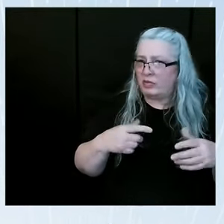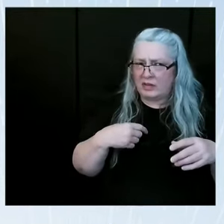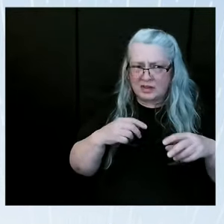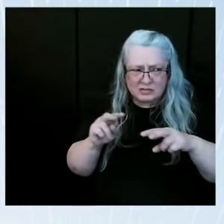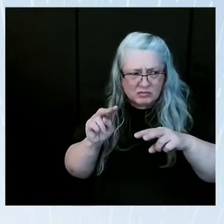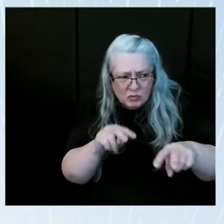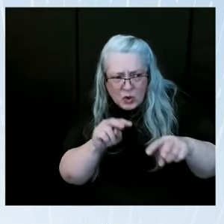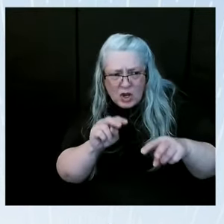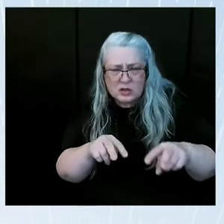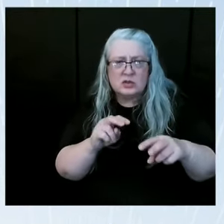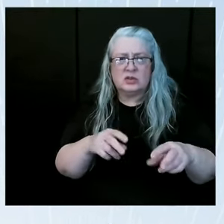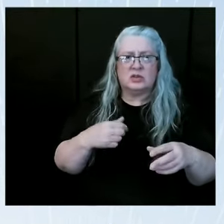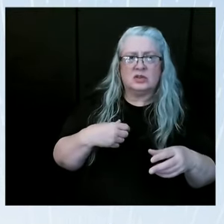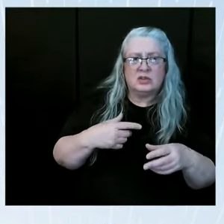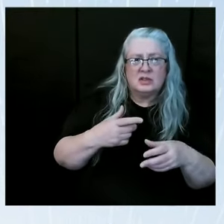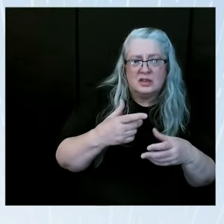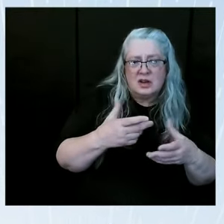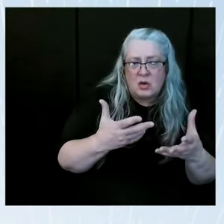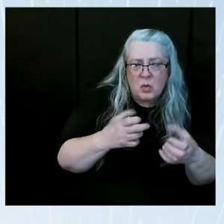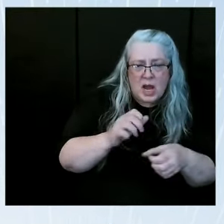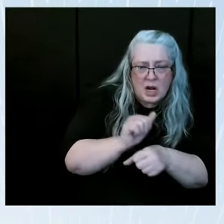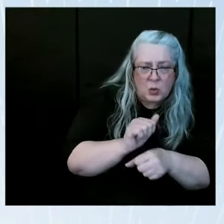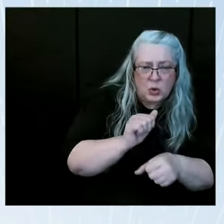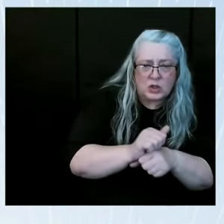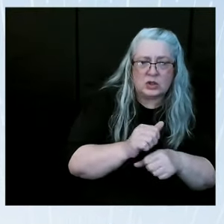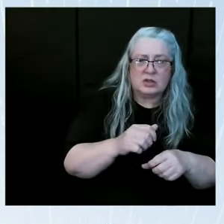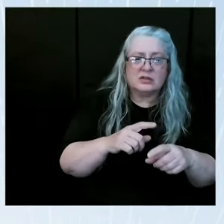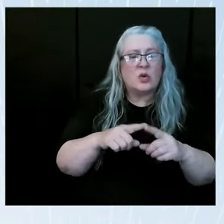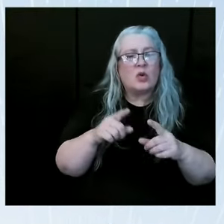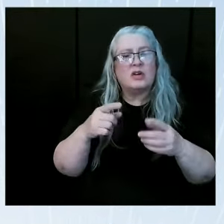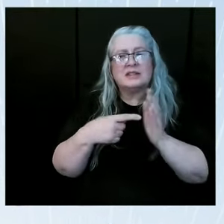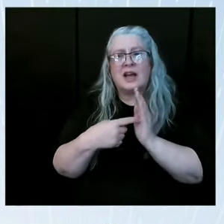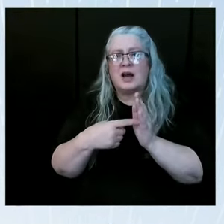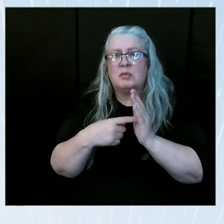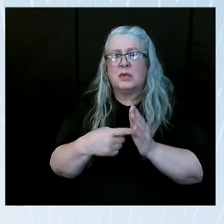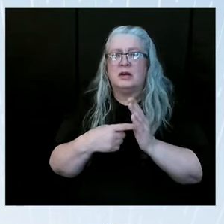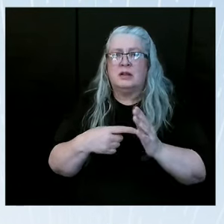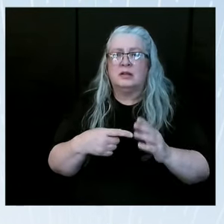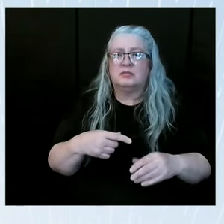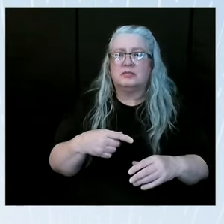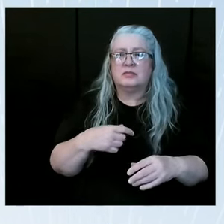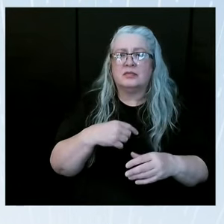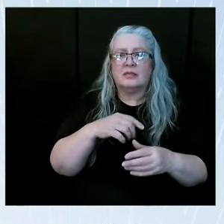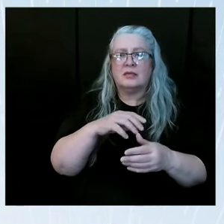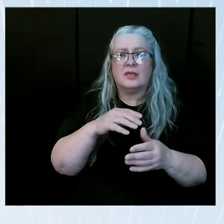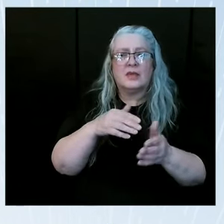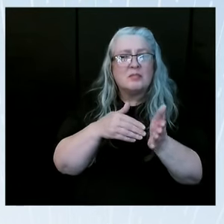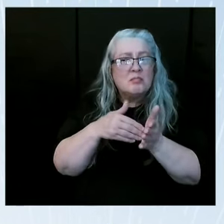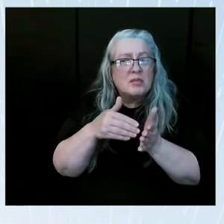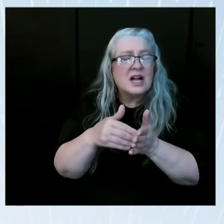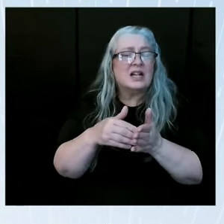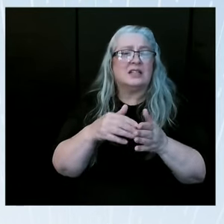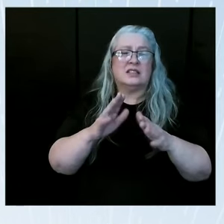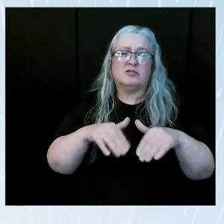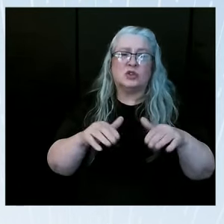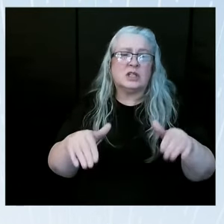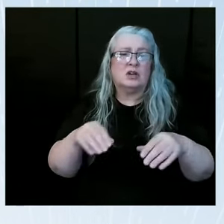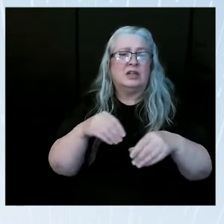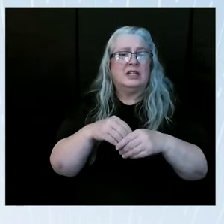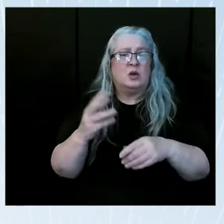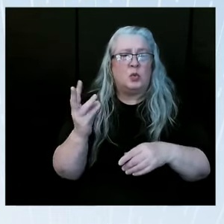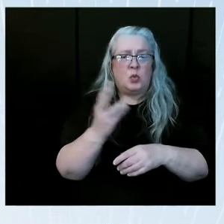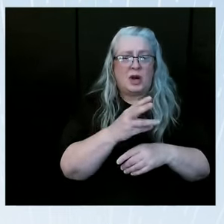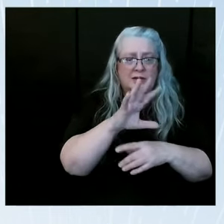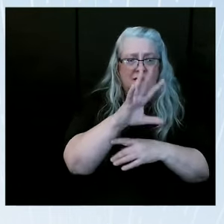millions of children are forced to endure abuse and work long hours for little or no pay. Through several new programs in